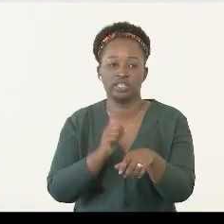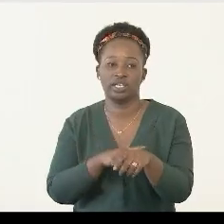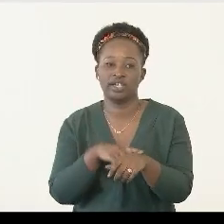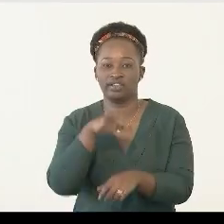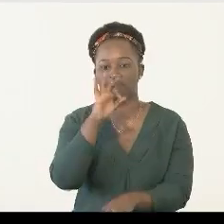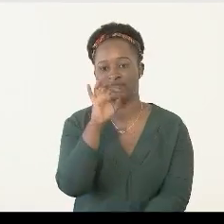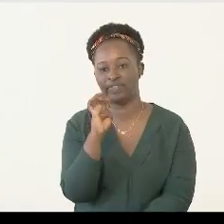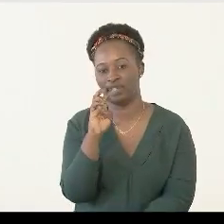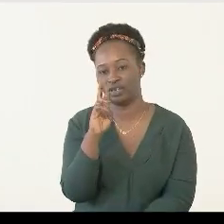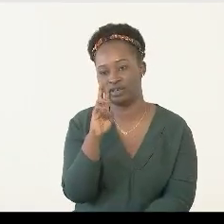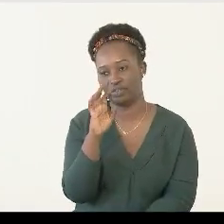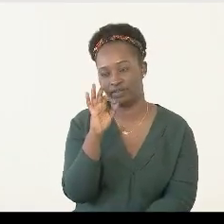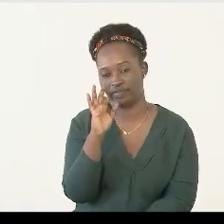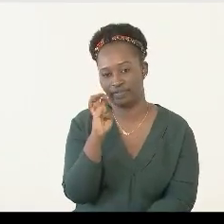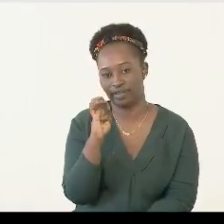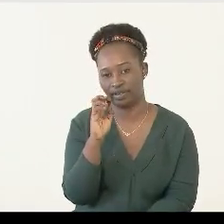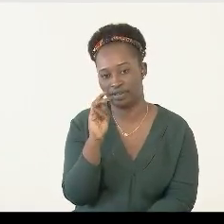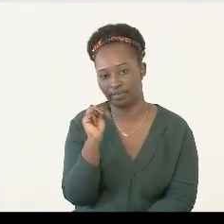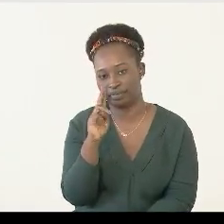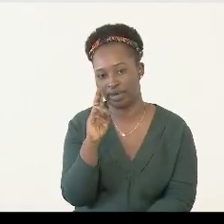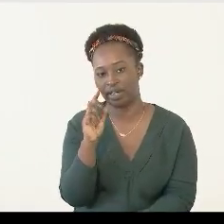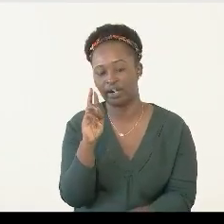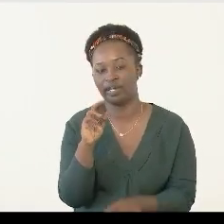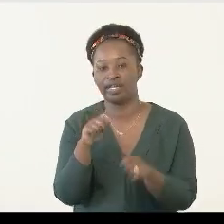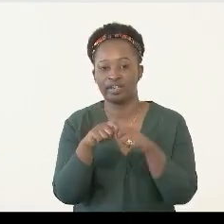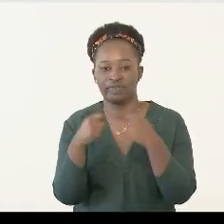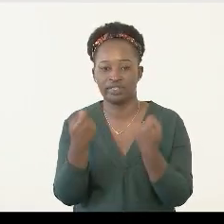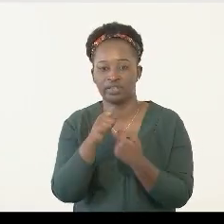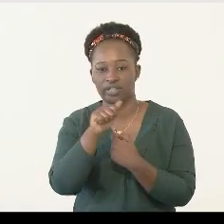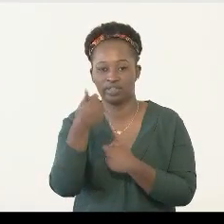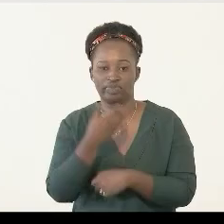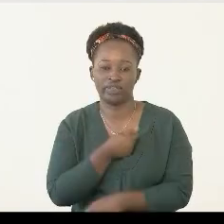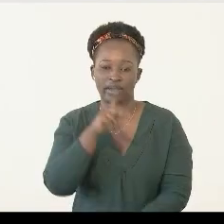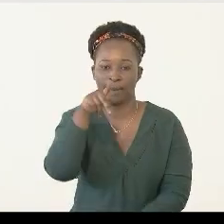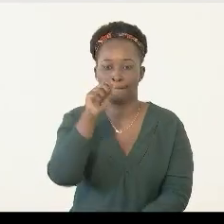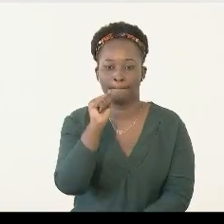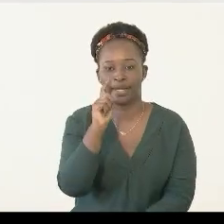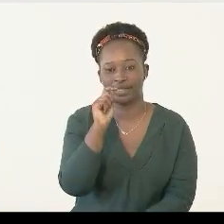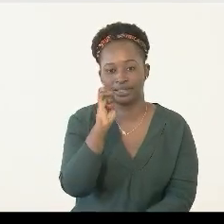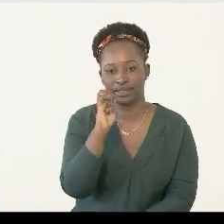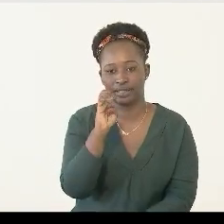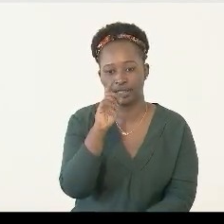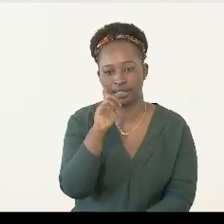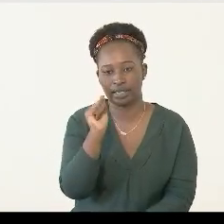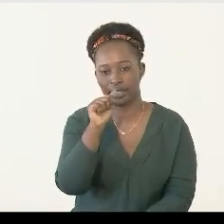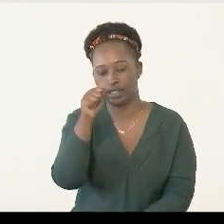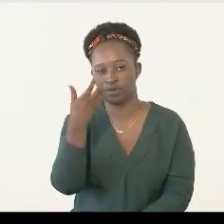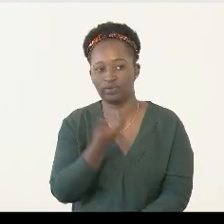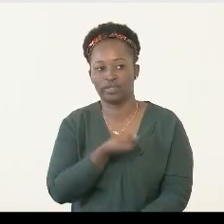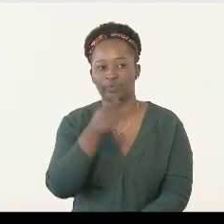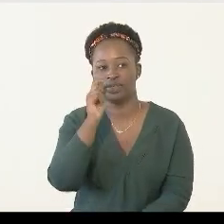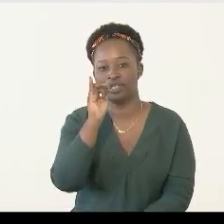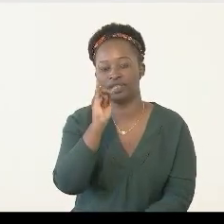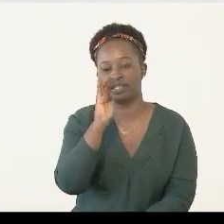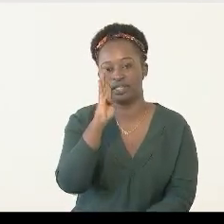patella. This is patella we find here in the knee. From there we have tibia or the shin